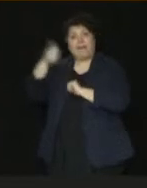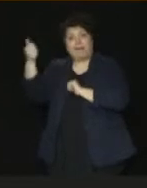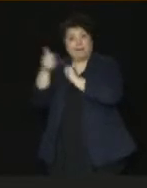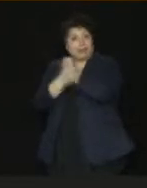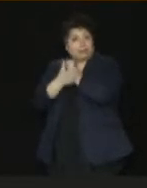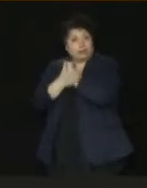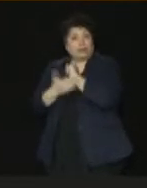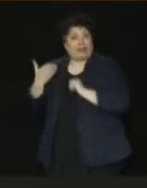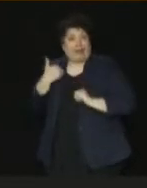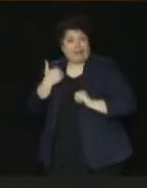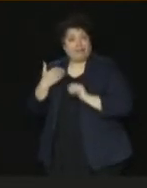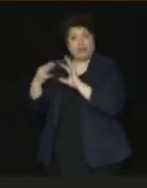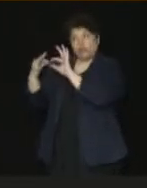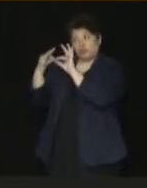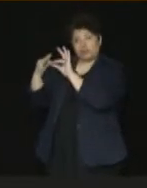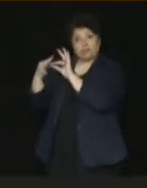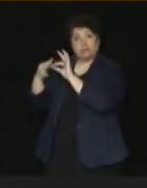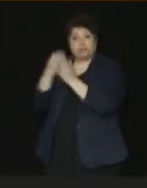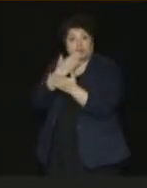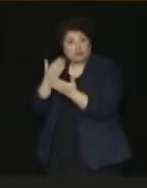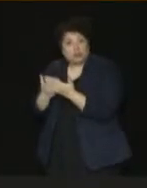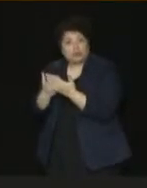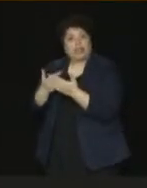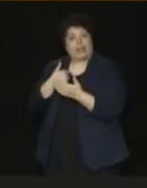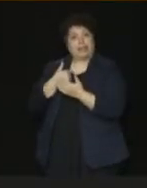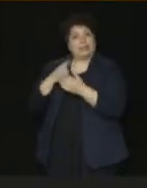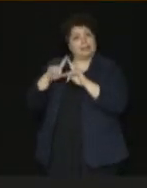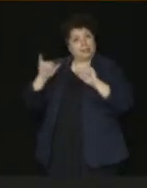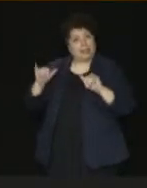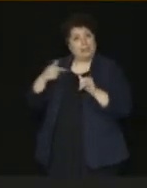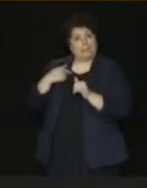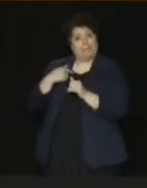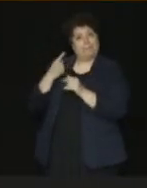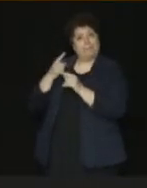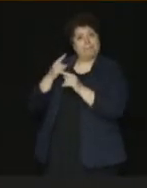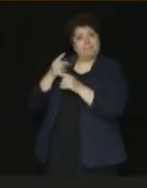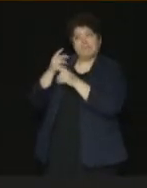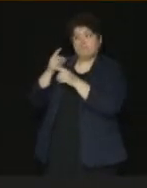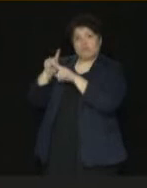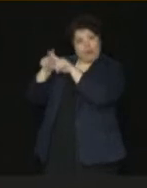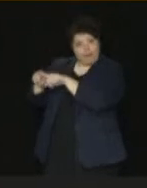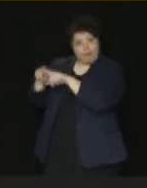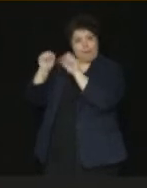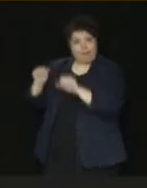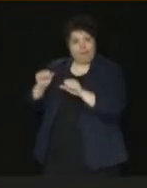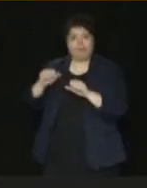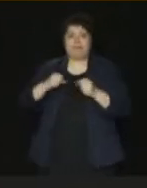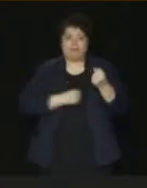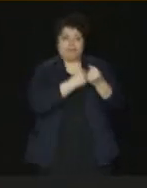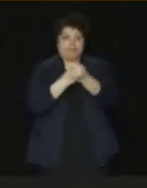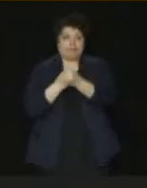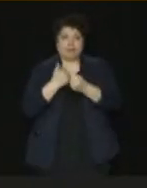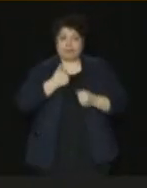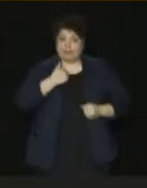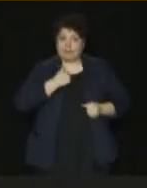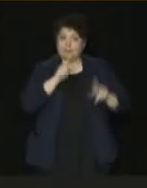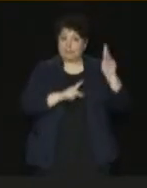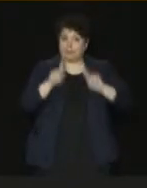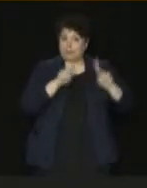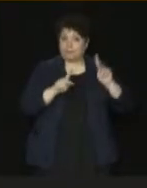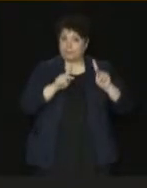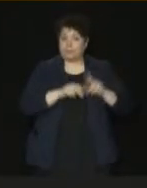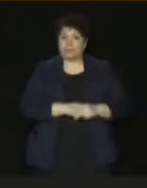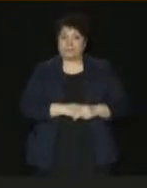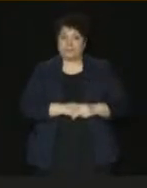are also a way of keeping Canadians properly supported and flourishing. Merci.